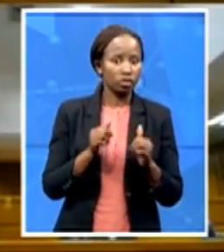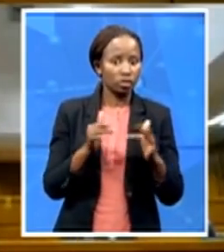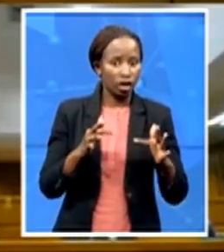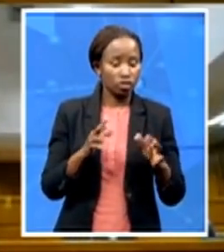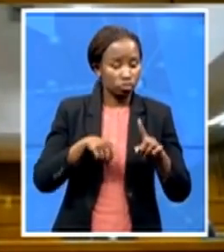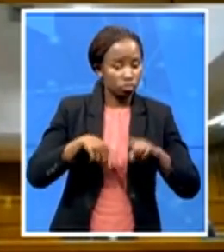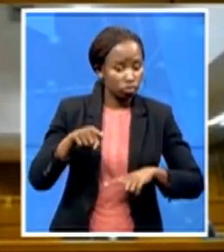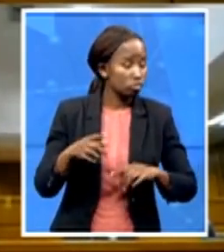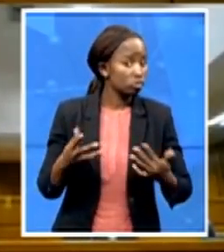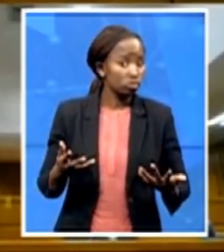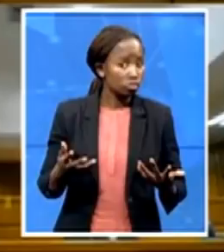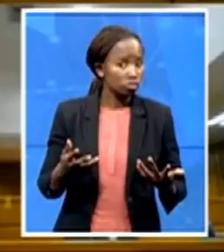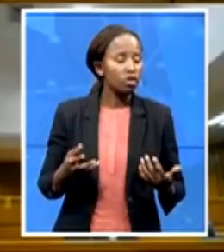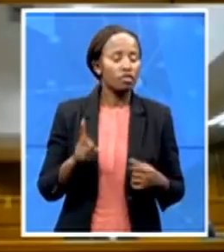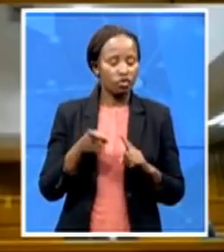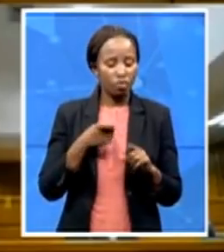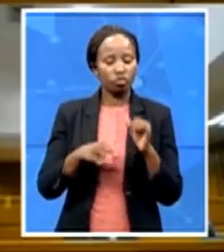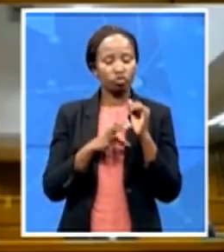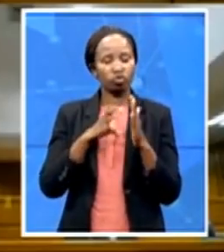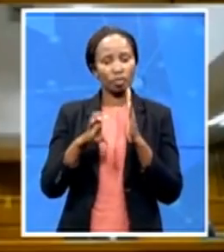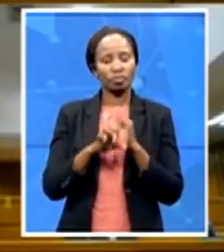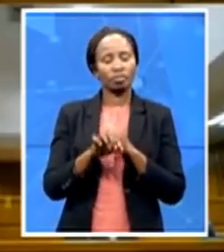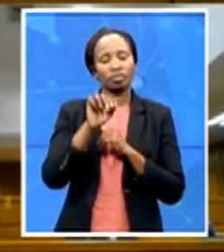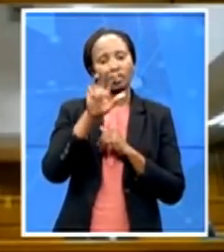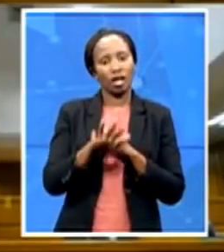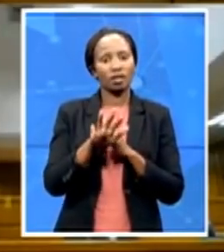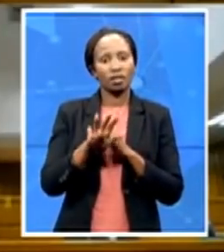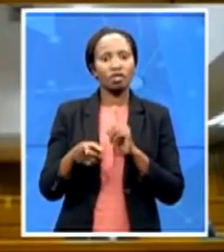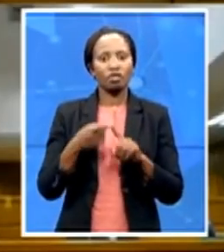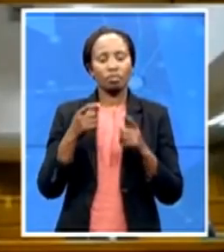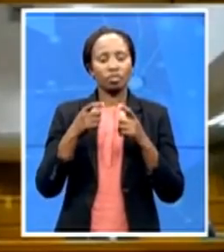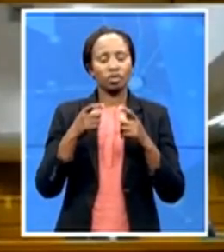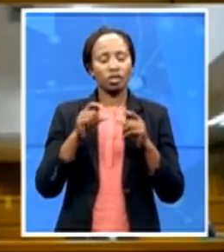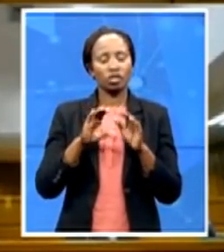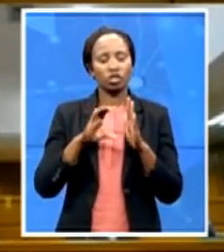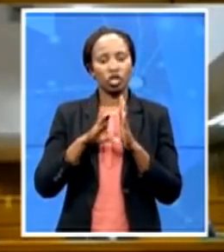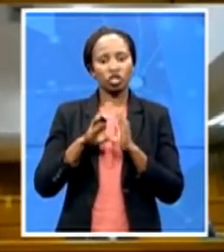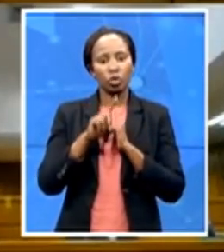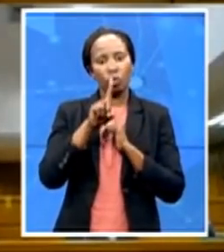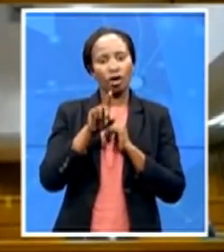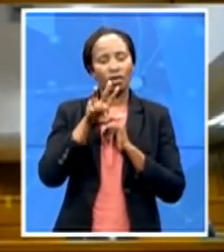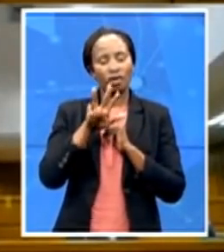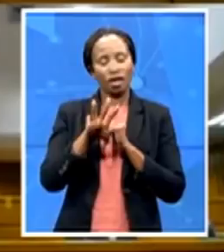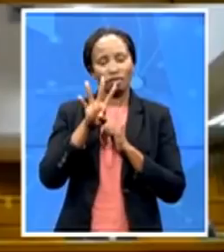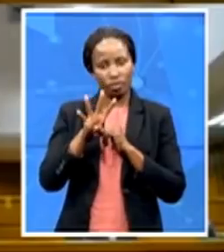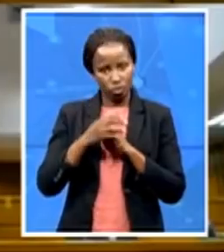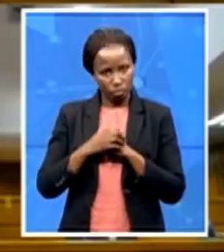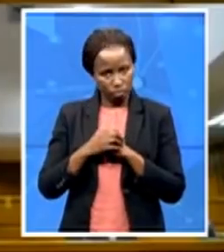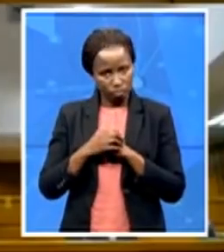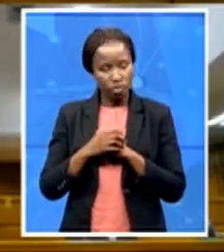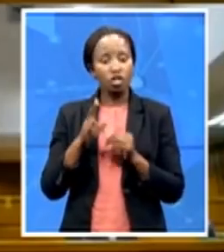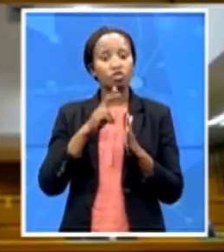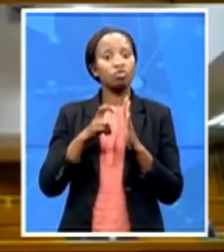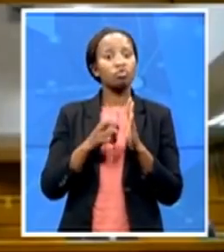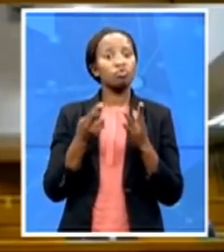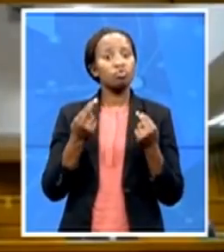institution in terms of Section 194, and not the date on which the new rules were adopted. The retrospectivity point simply does not